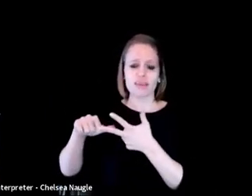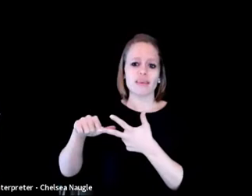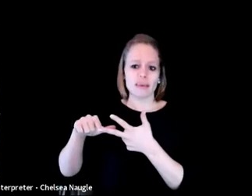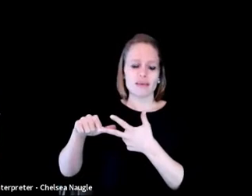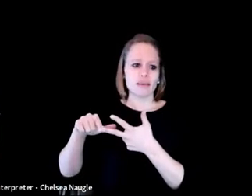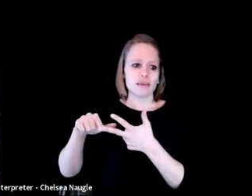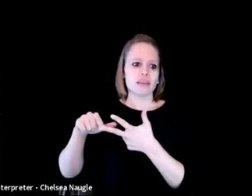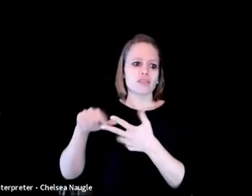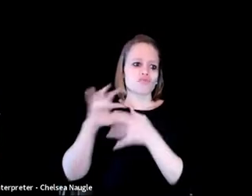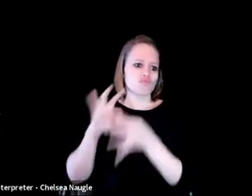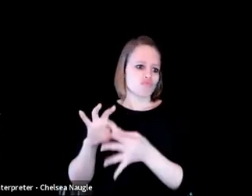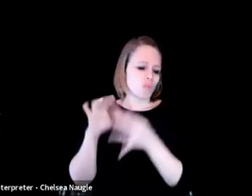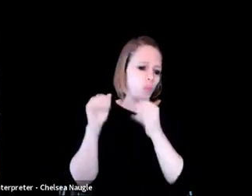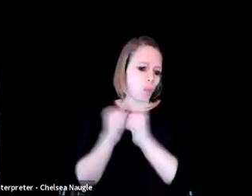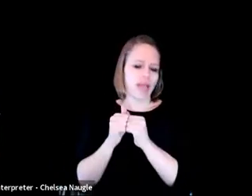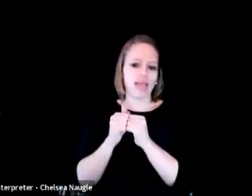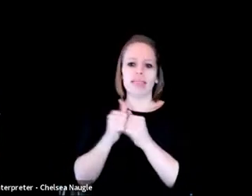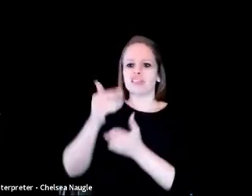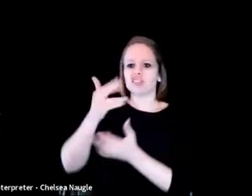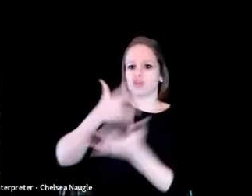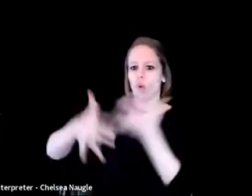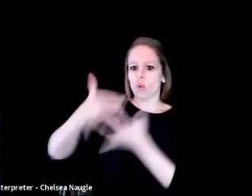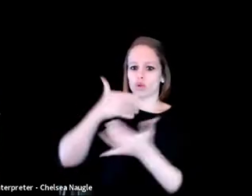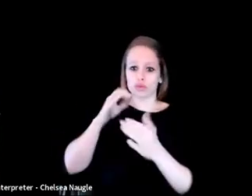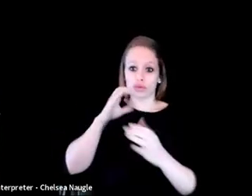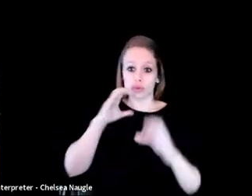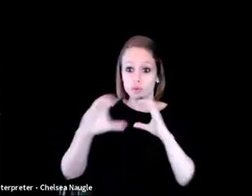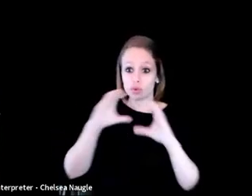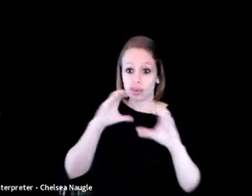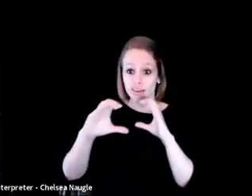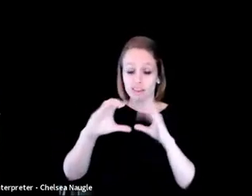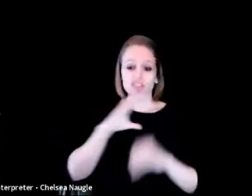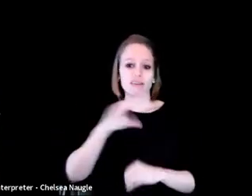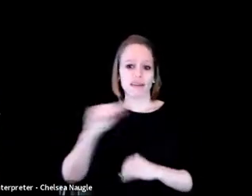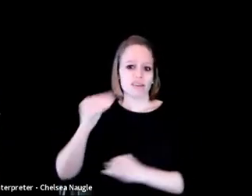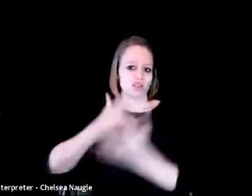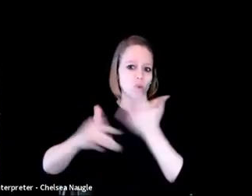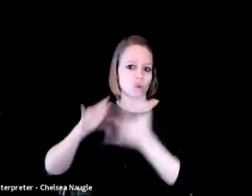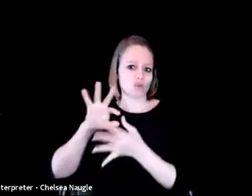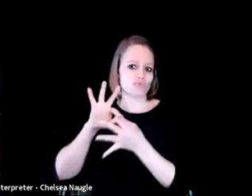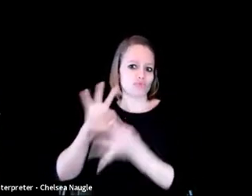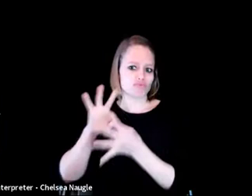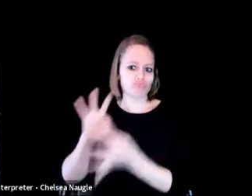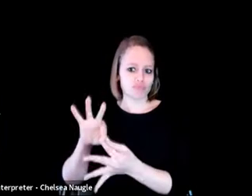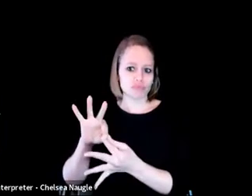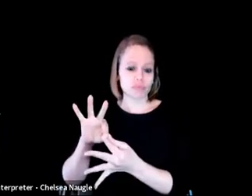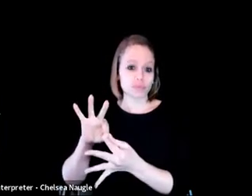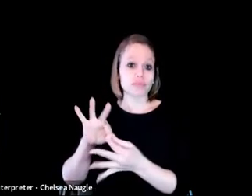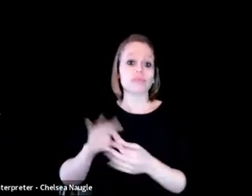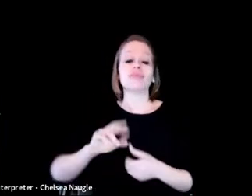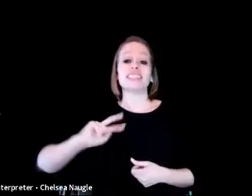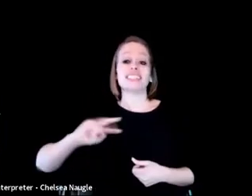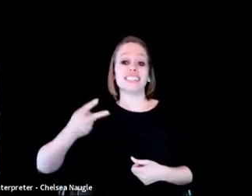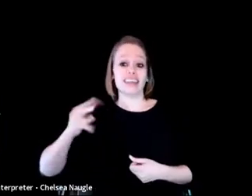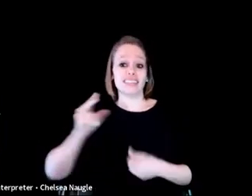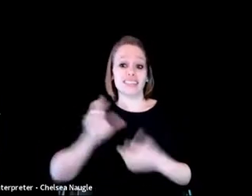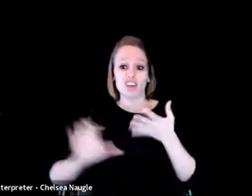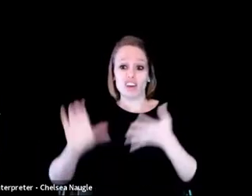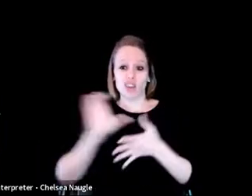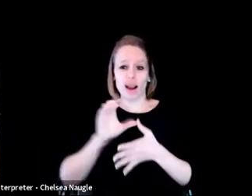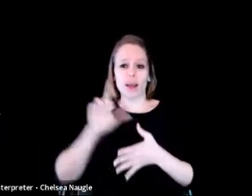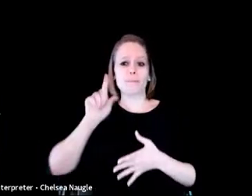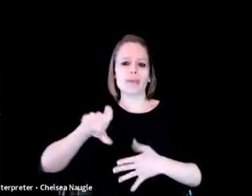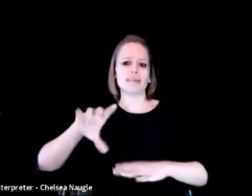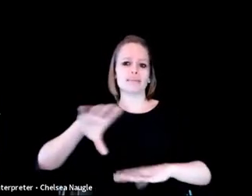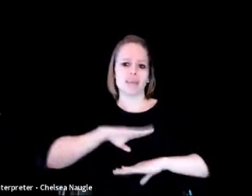with social communication and with social relationships. The secondary criteria, you need to meet at least two